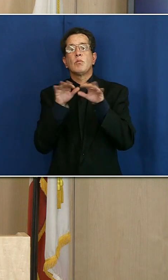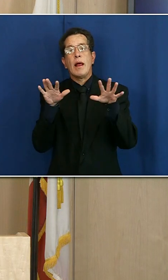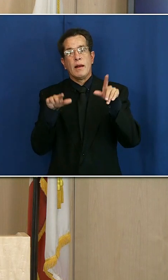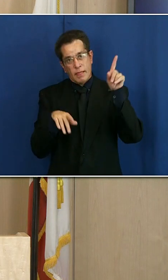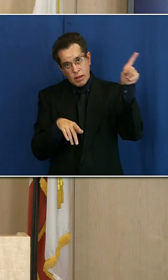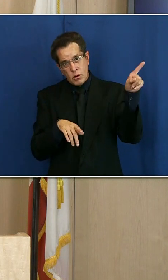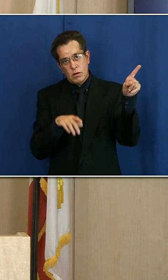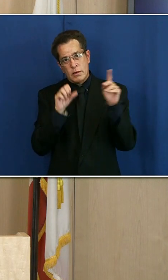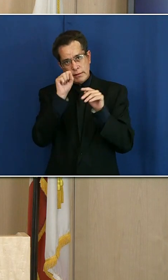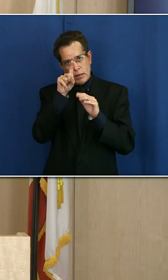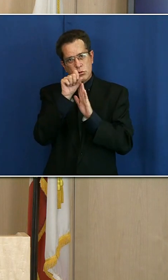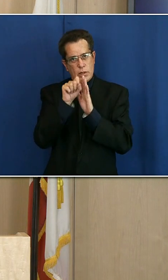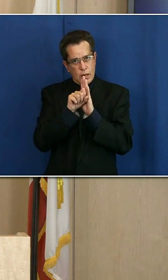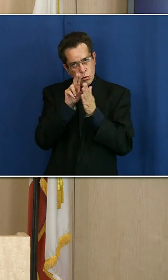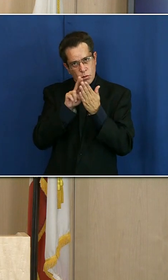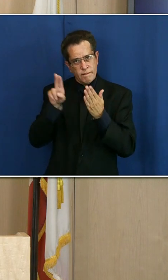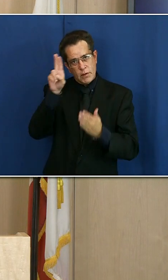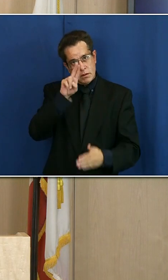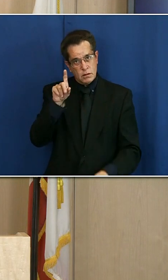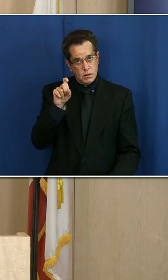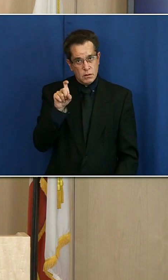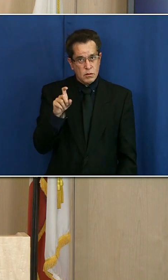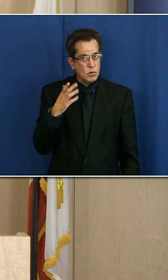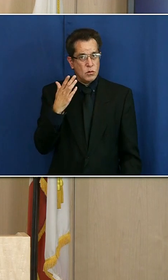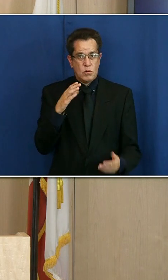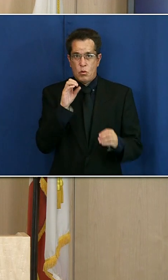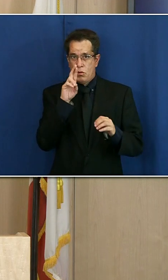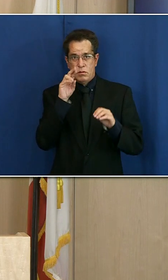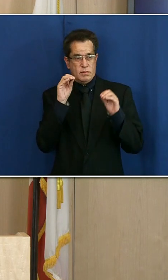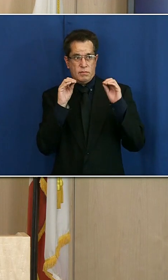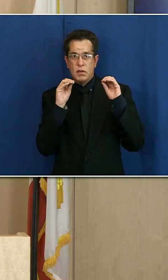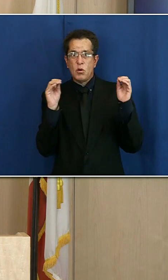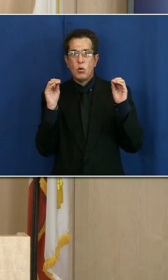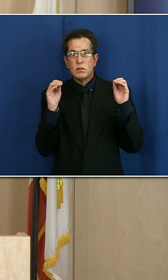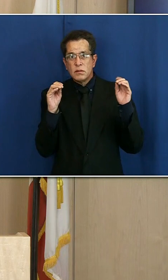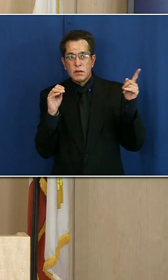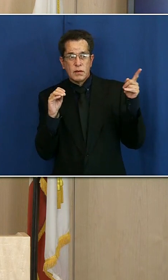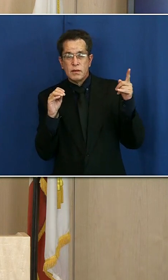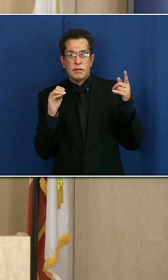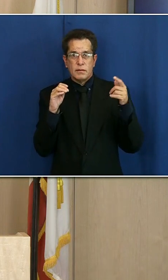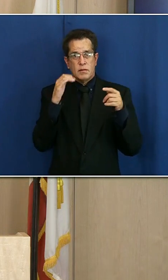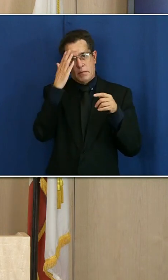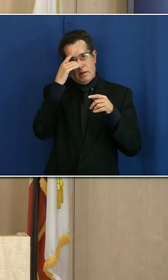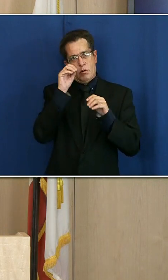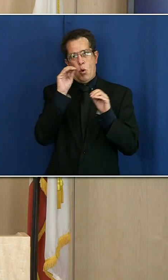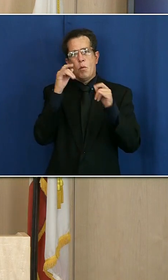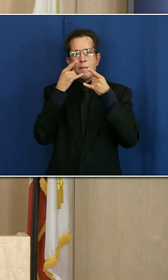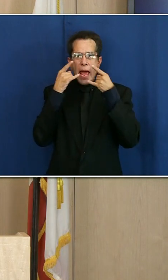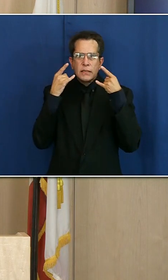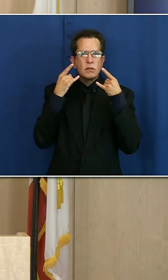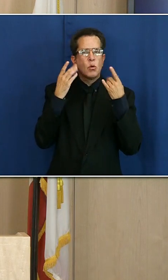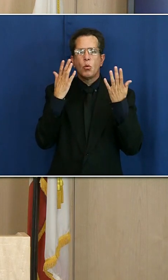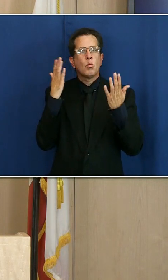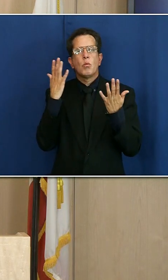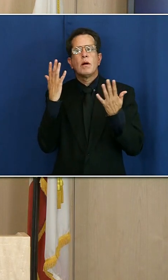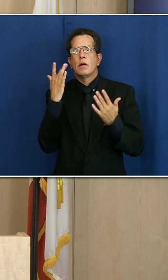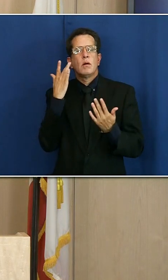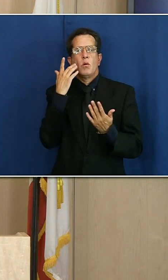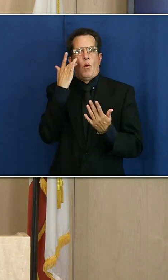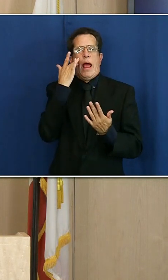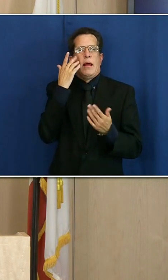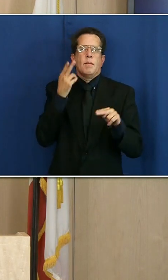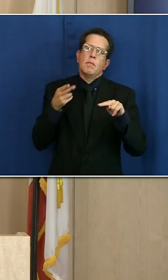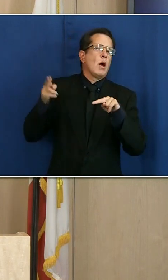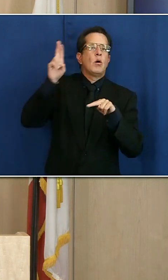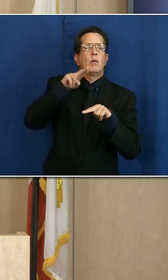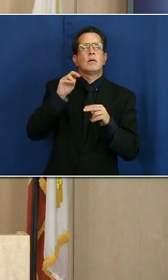at a serious rate that indicates pretty much no social distancing, mask wearing, et cetera? Okay, Dr. McDonald's going to